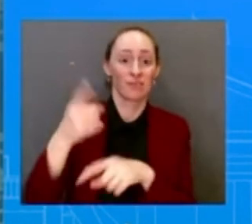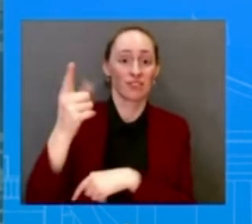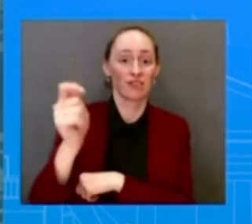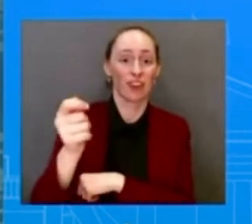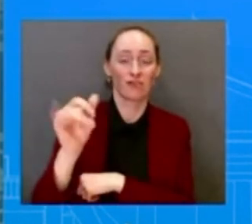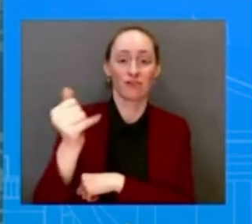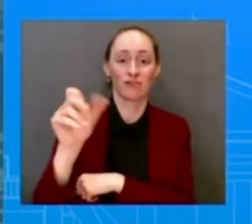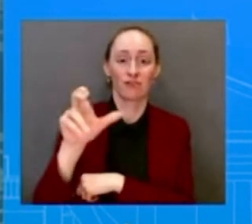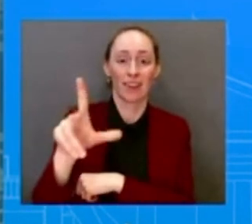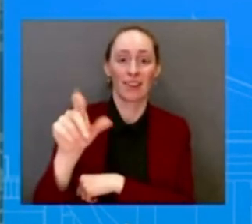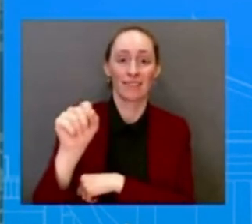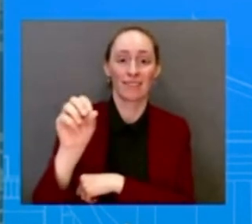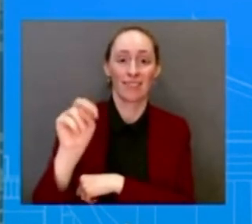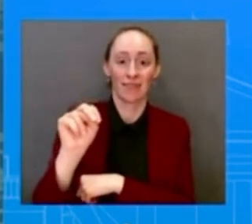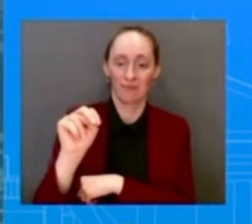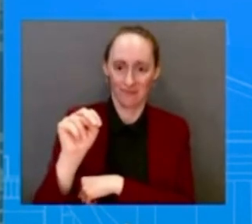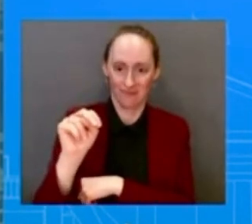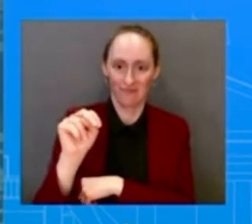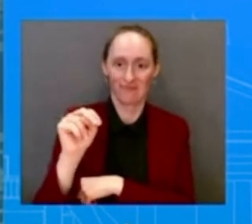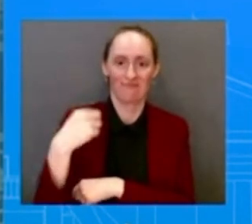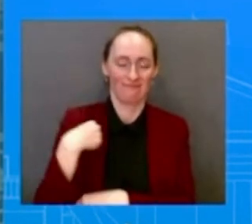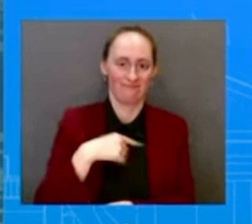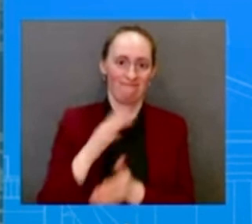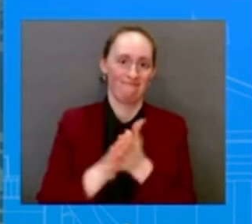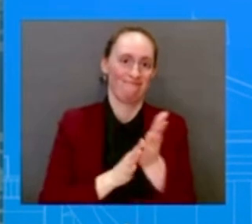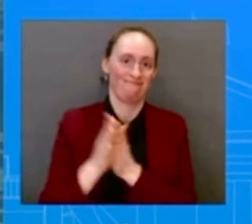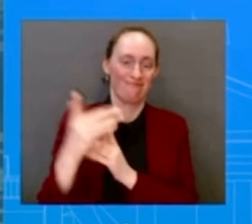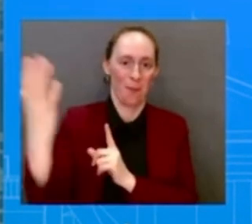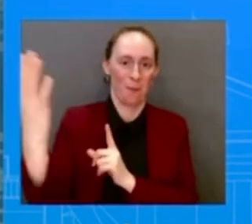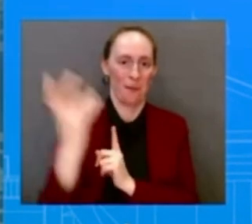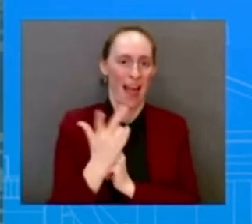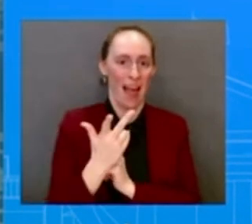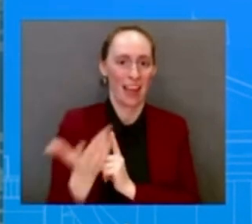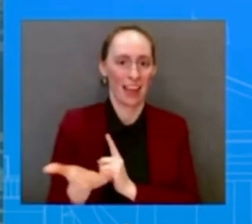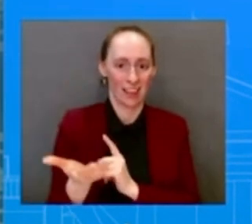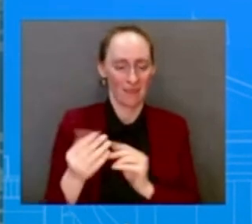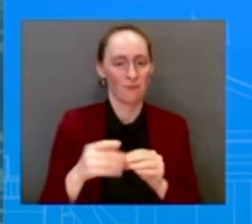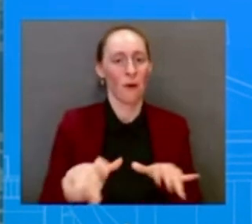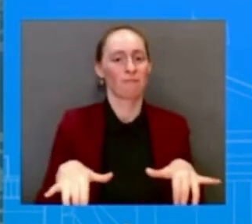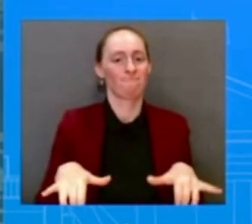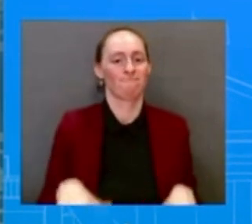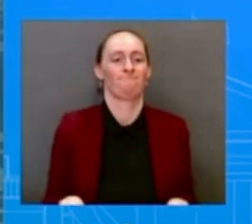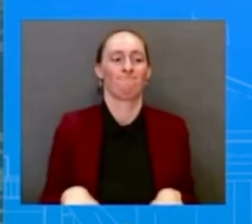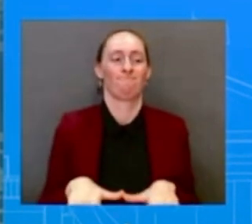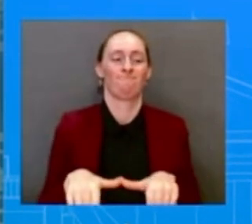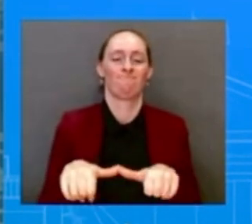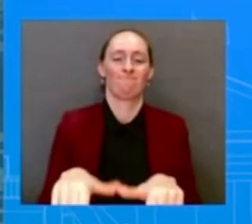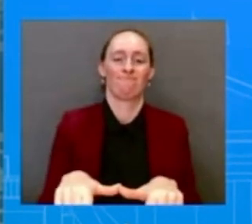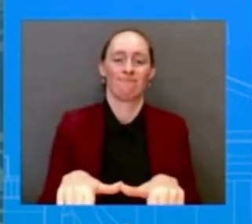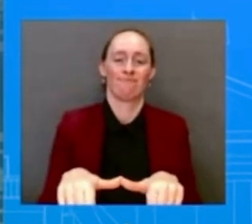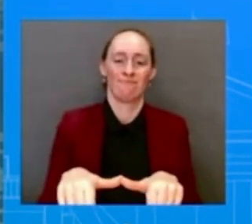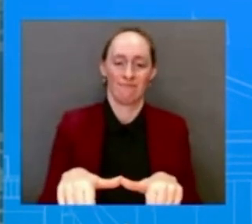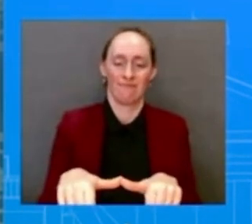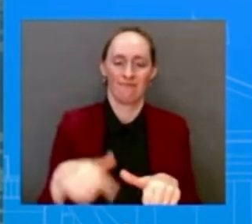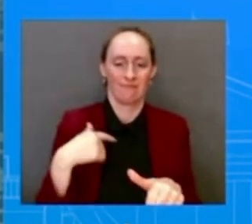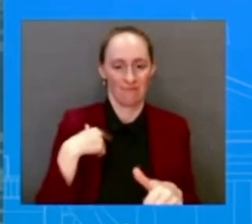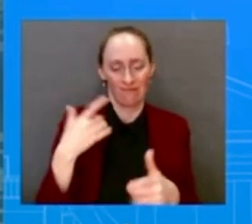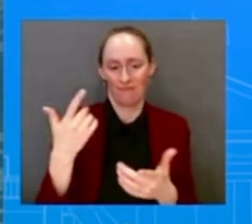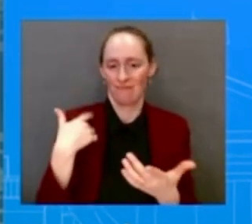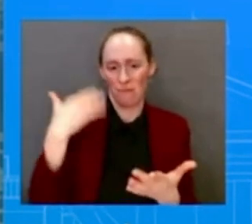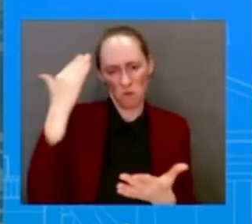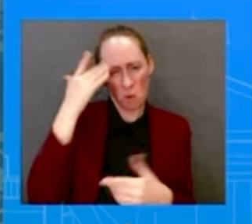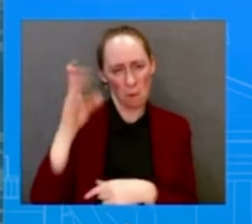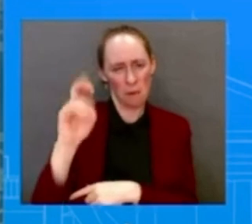a more permanent part of the team. I've known Ben for many years, including both Obama-Biden campaigns and